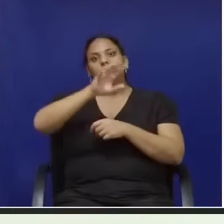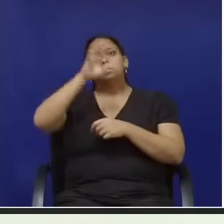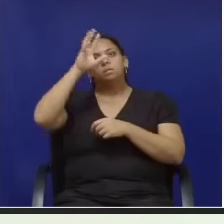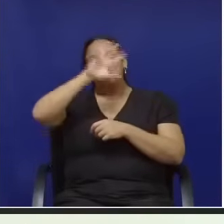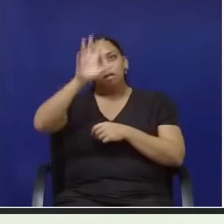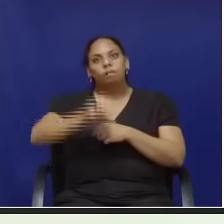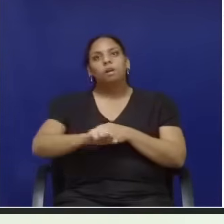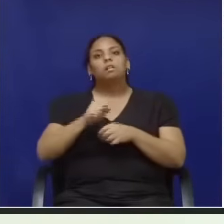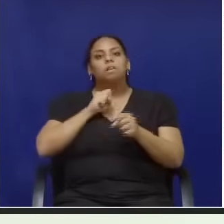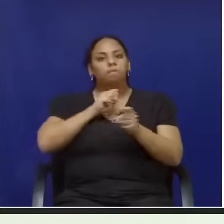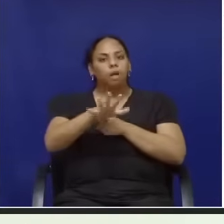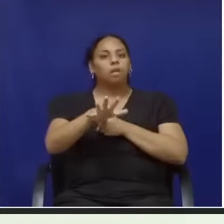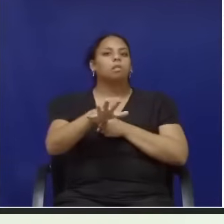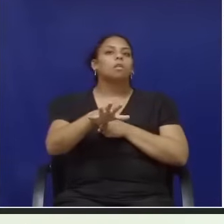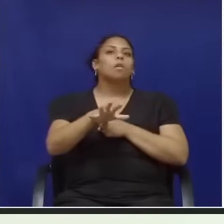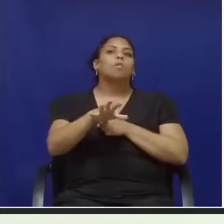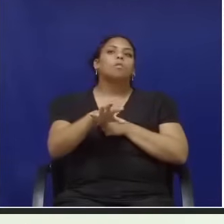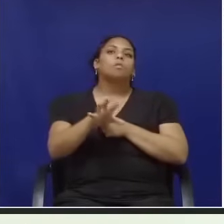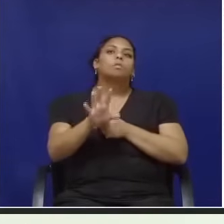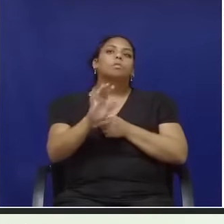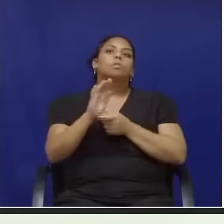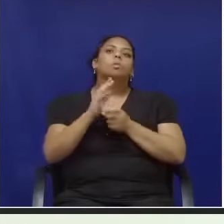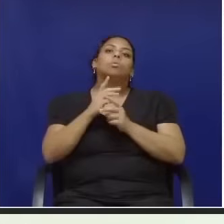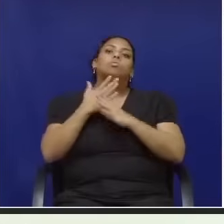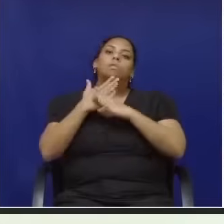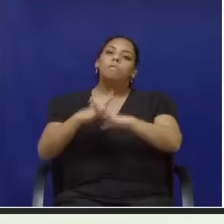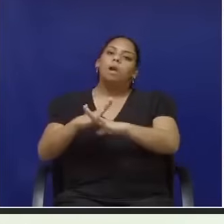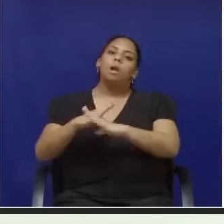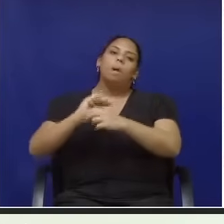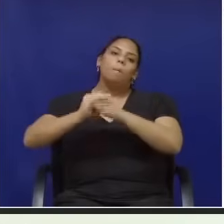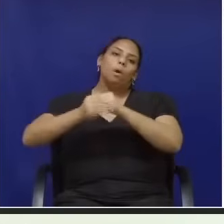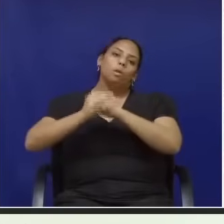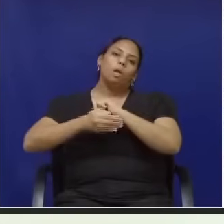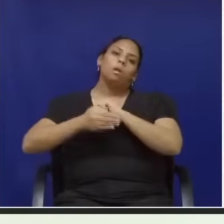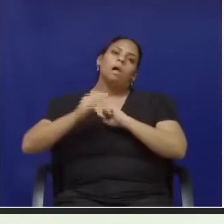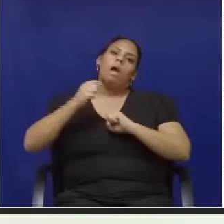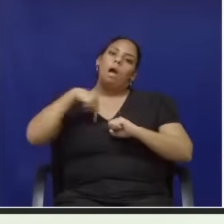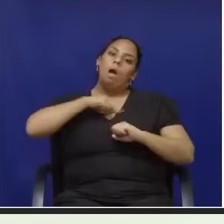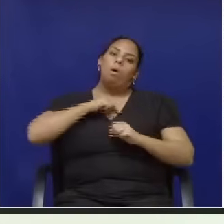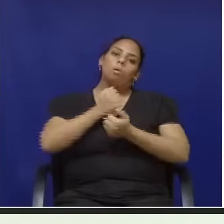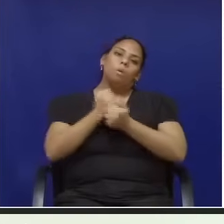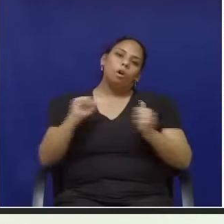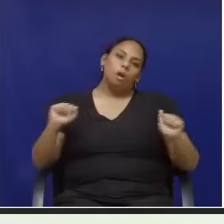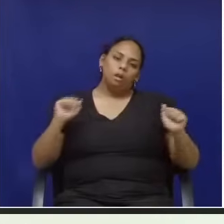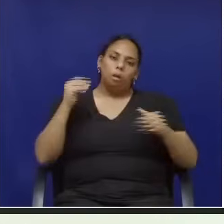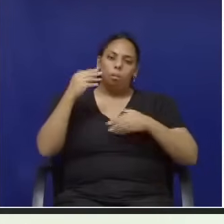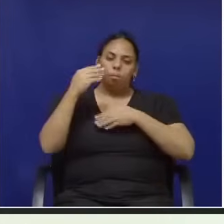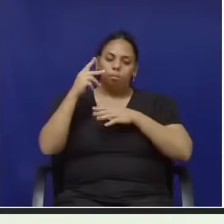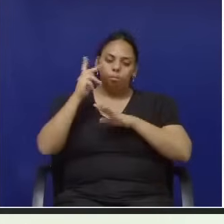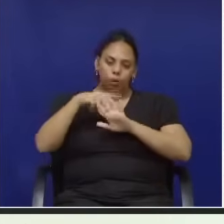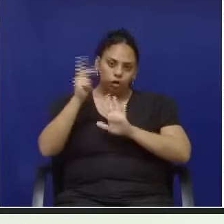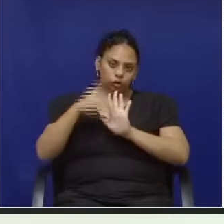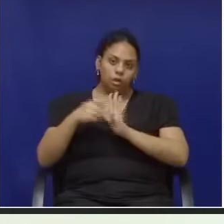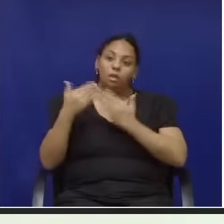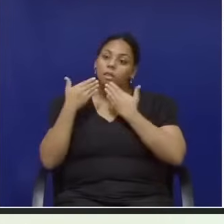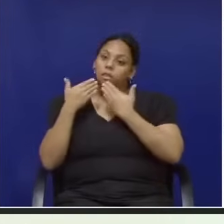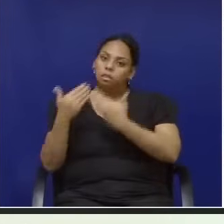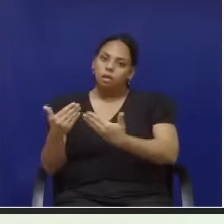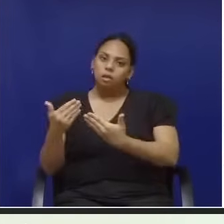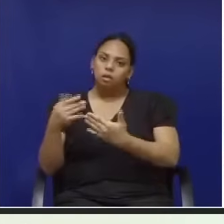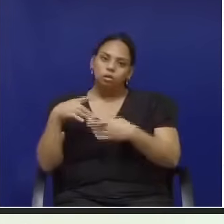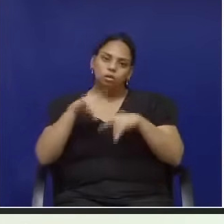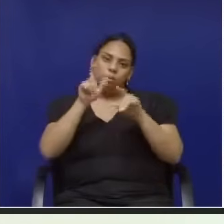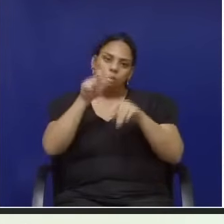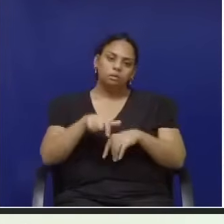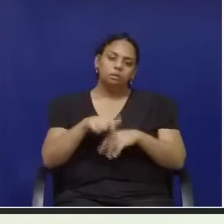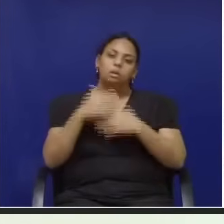an instrument to defend and protect our democratic project. Thank you, Chairperson. Thank you,